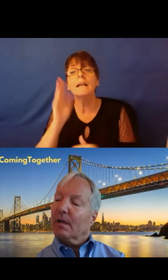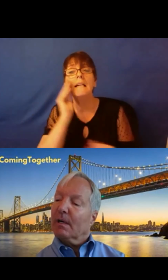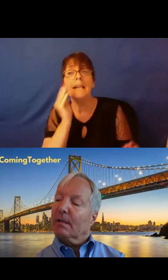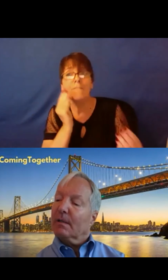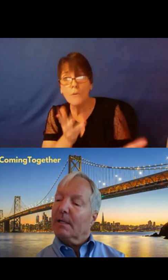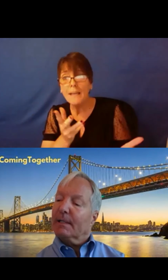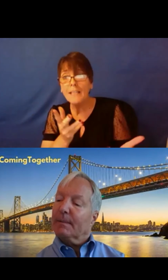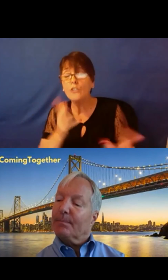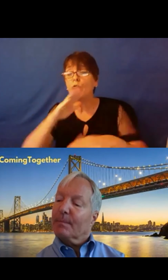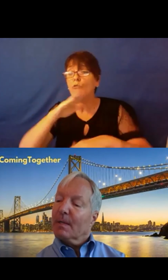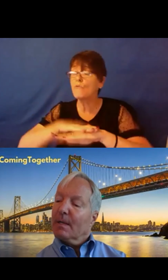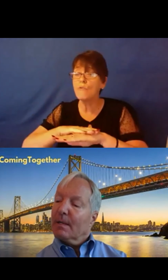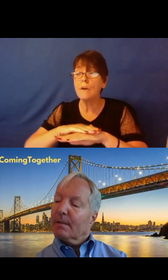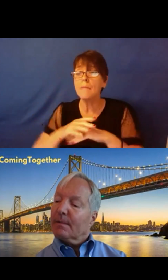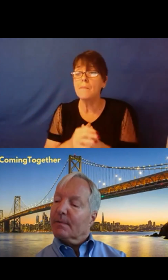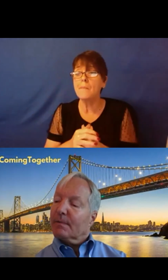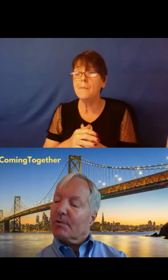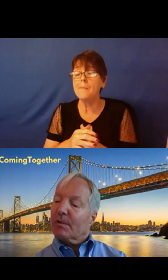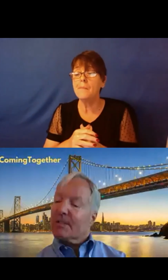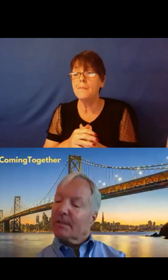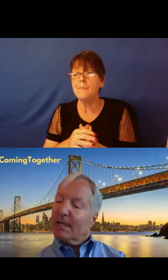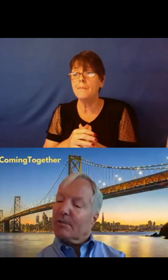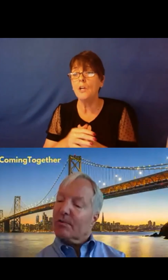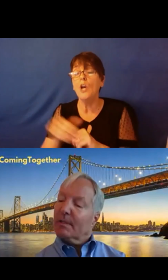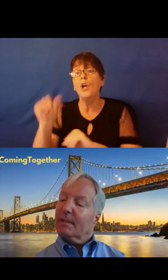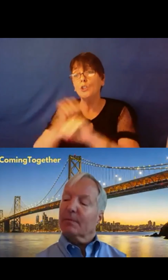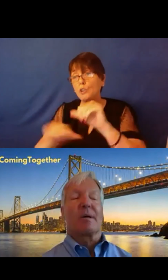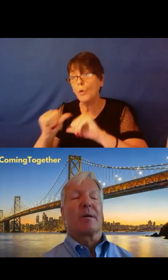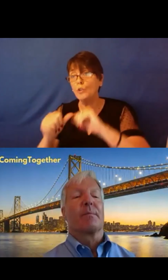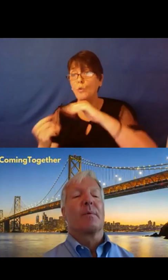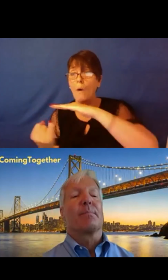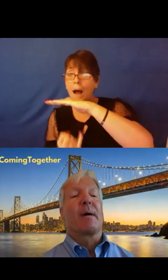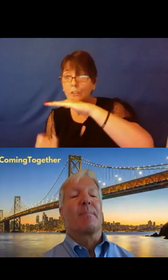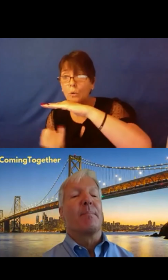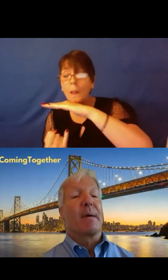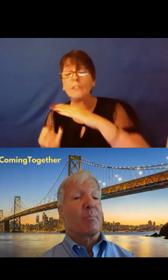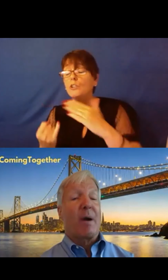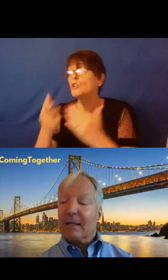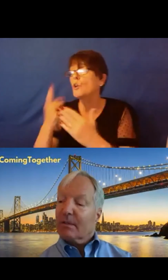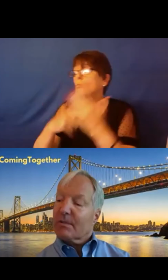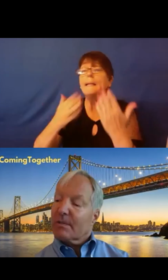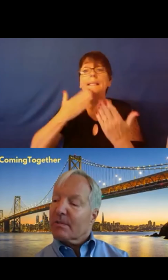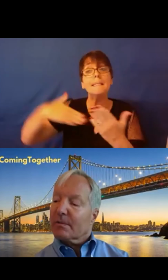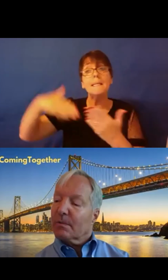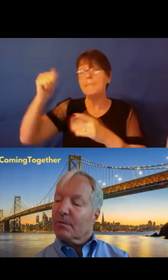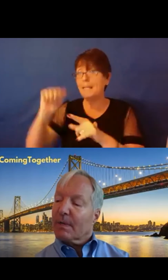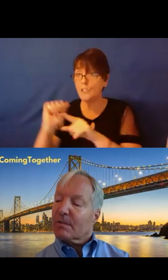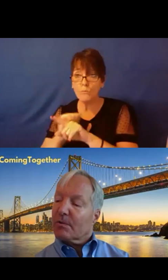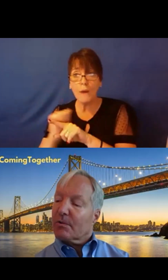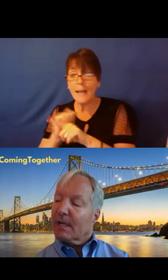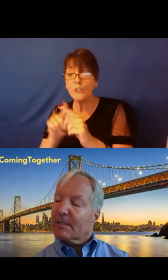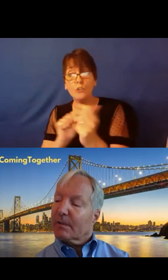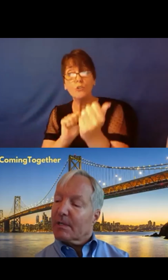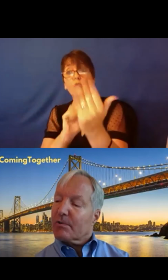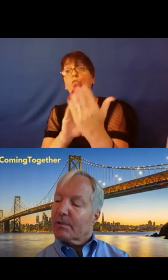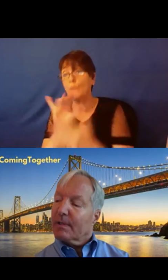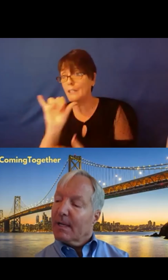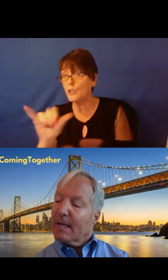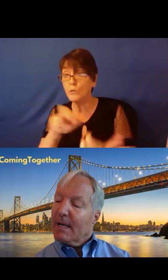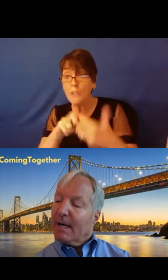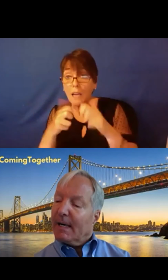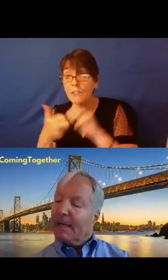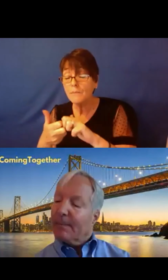information on social isolation and what might be best practices to address social